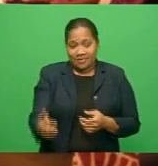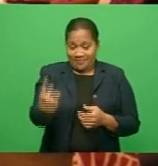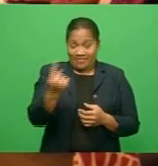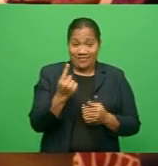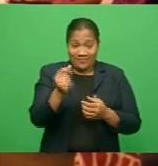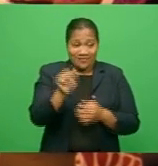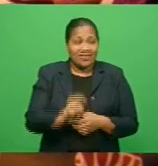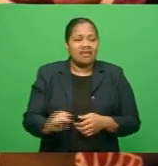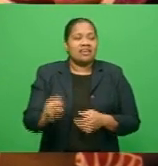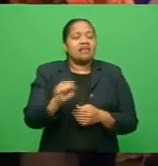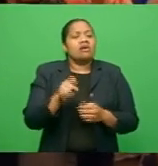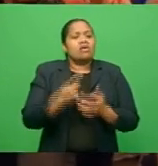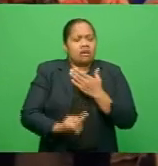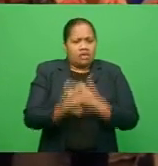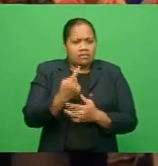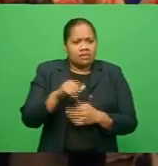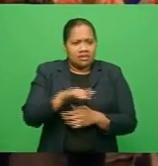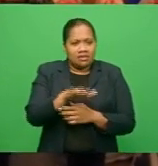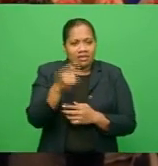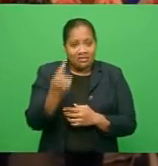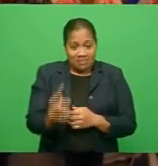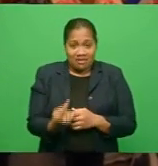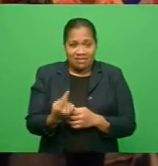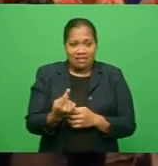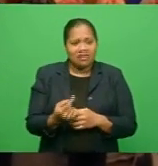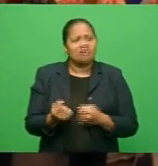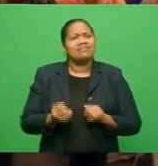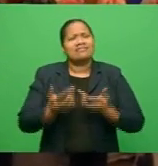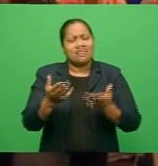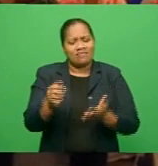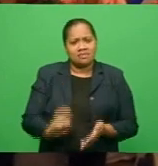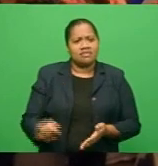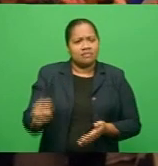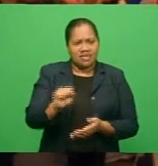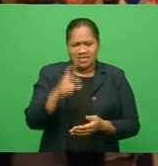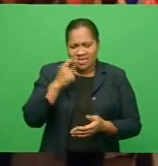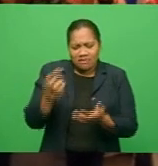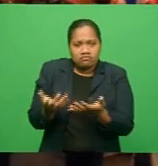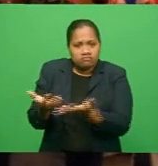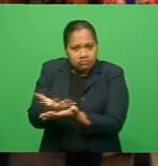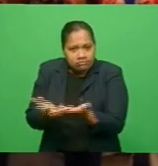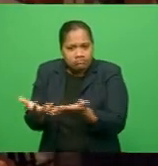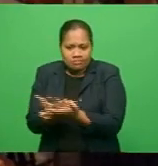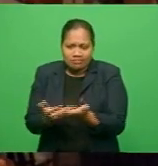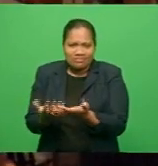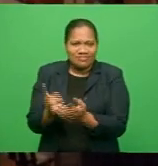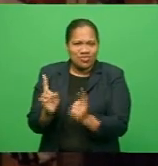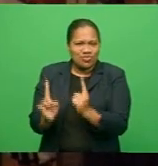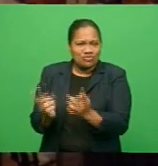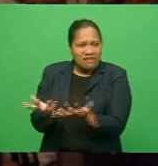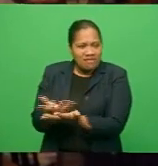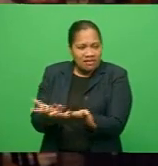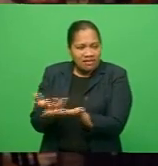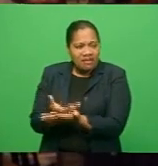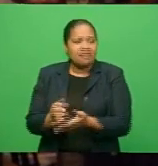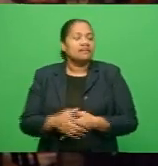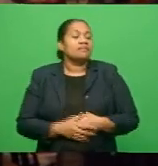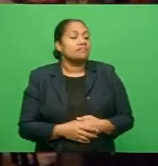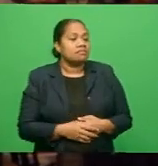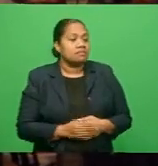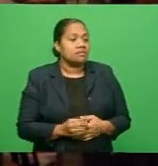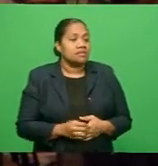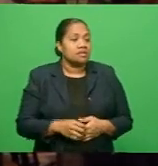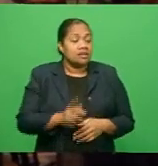managing themselves, we bring them to a space where they can have conversations with each other. Pacific Women